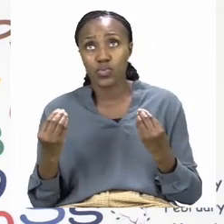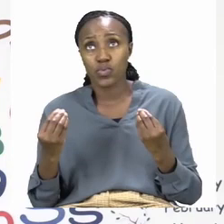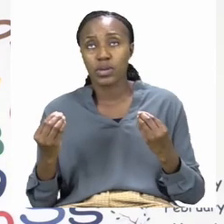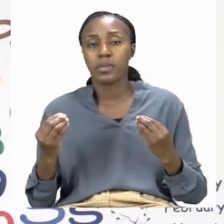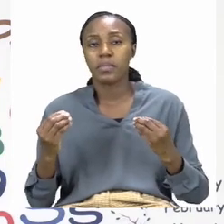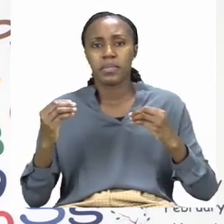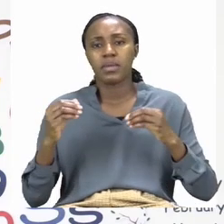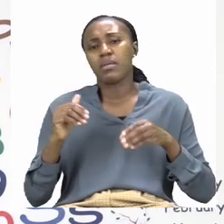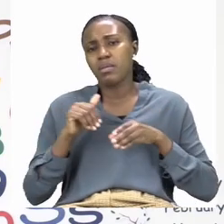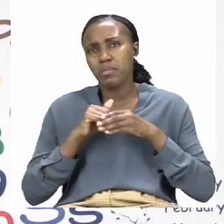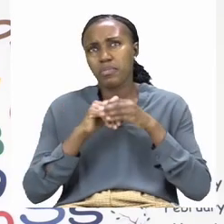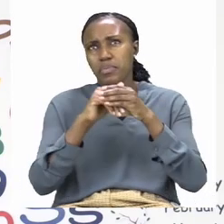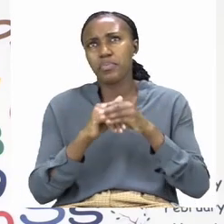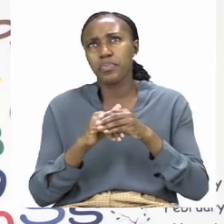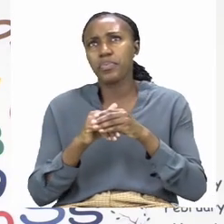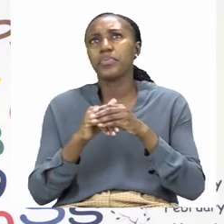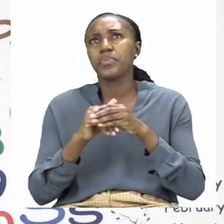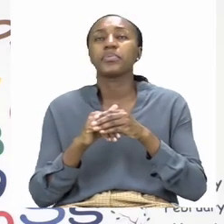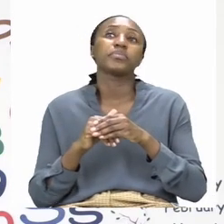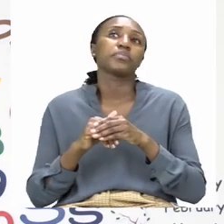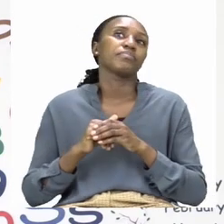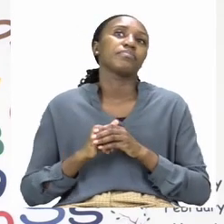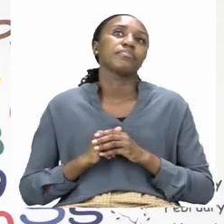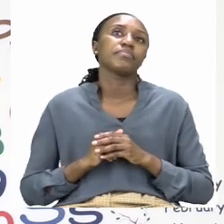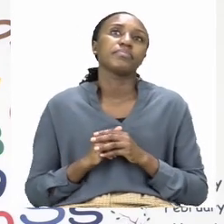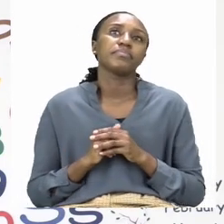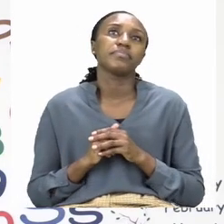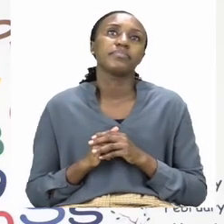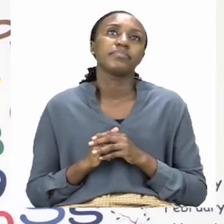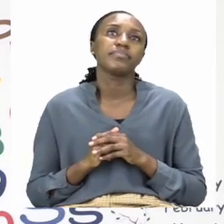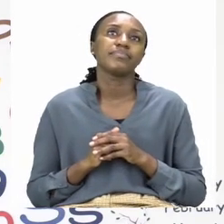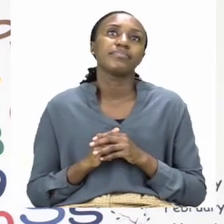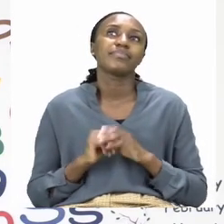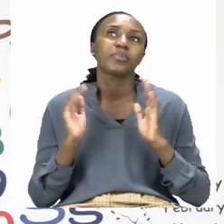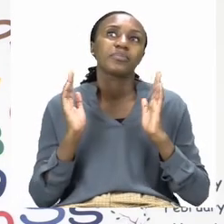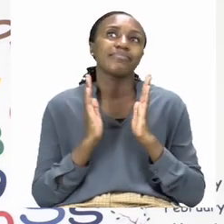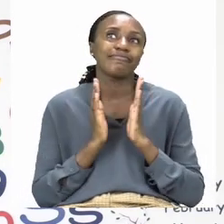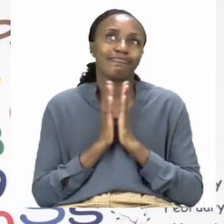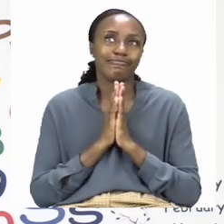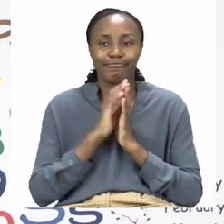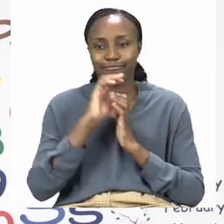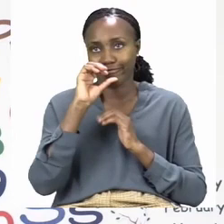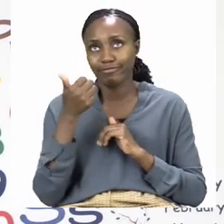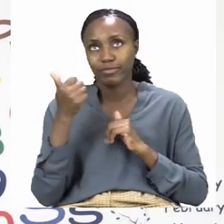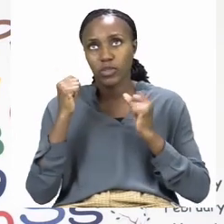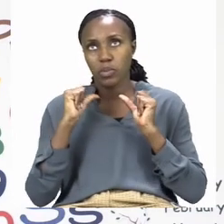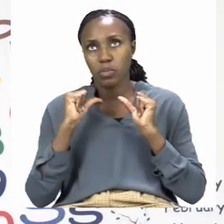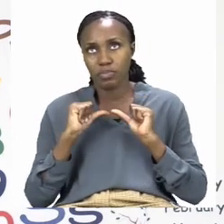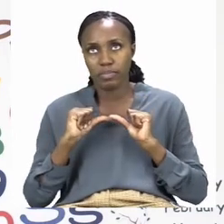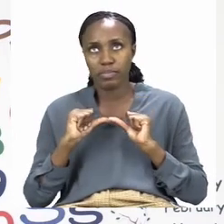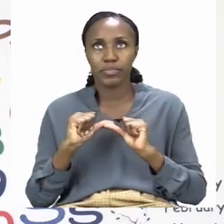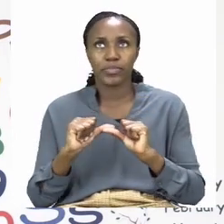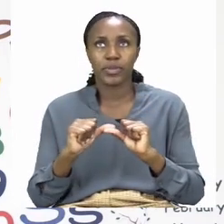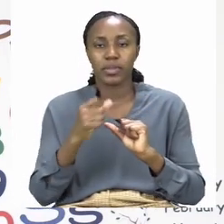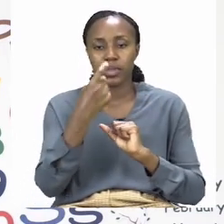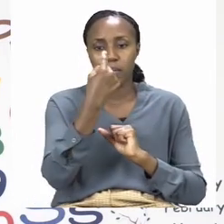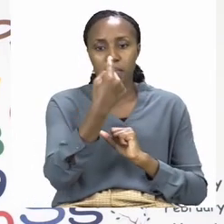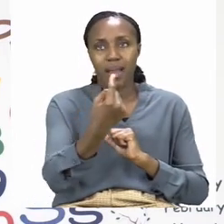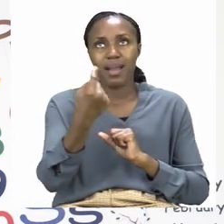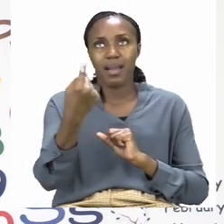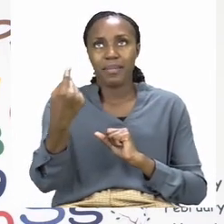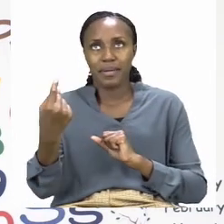the kids. All right. Now you have to go ahead and do the same with all the